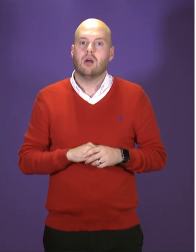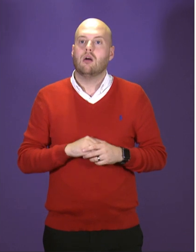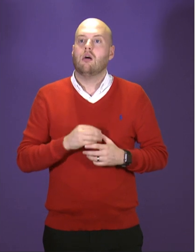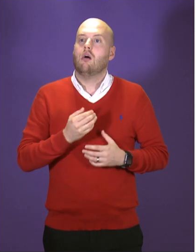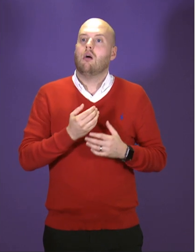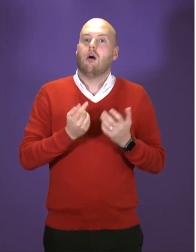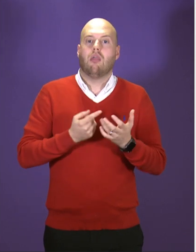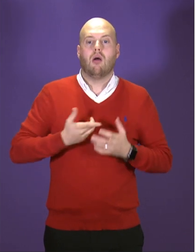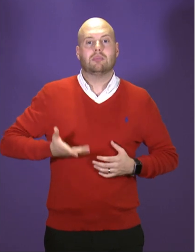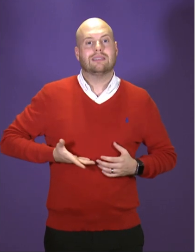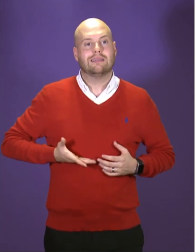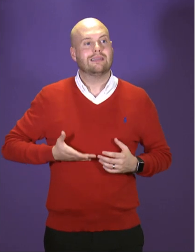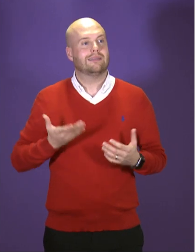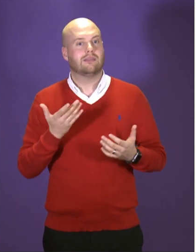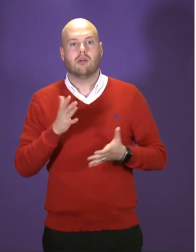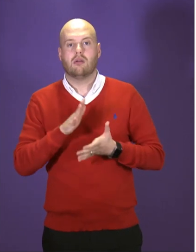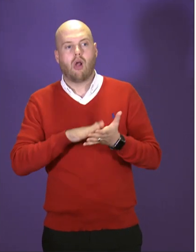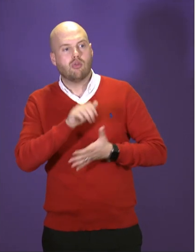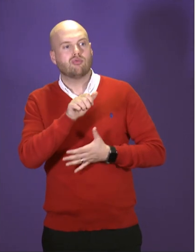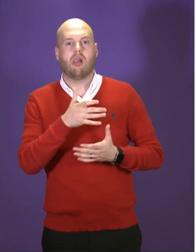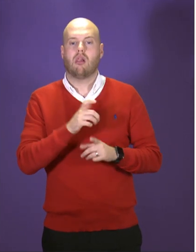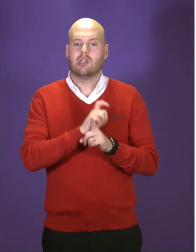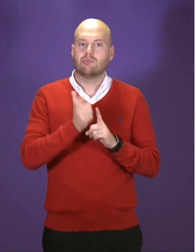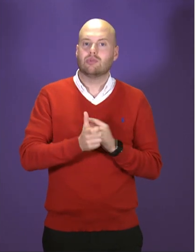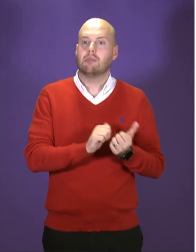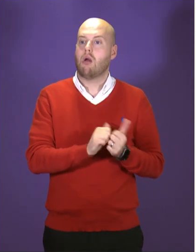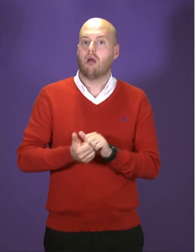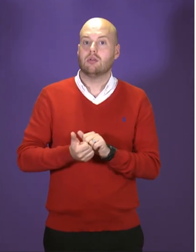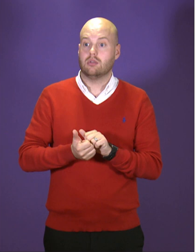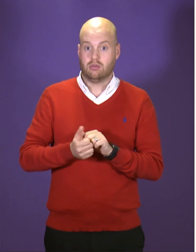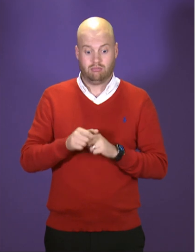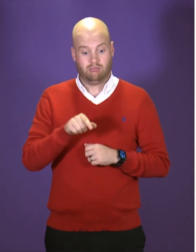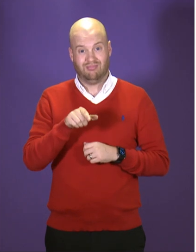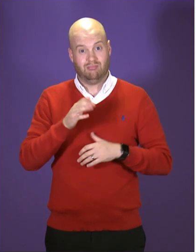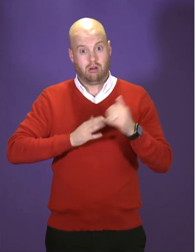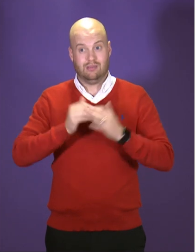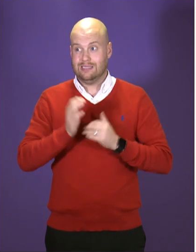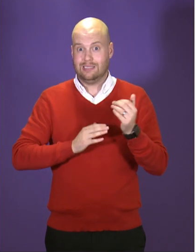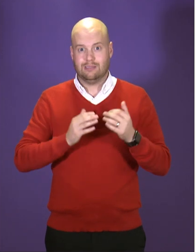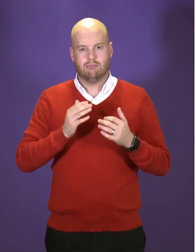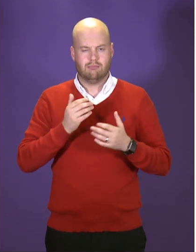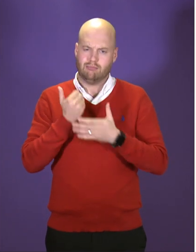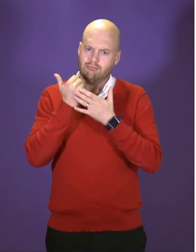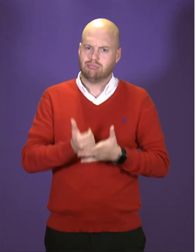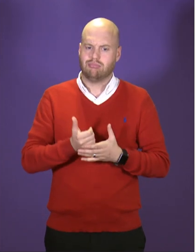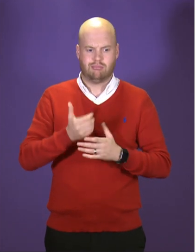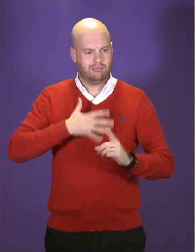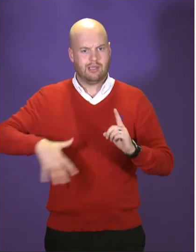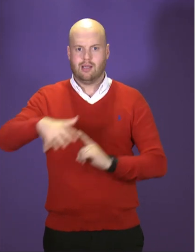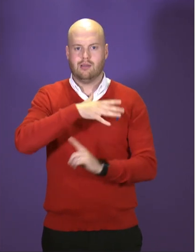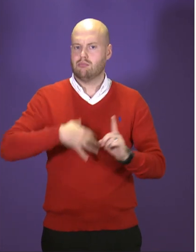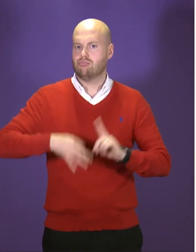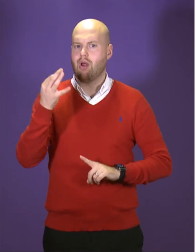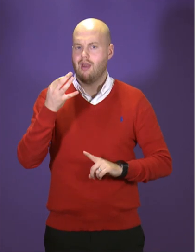and community partners, it also regenerated its neighbourhood and still strives to make this a